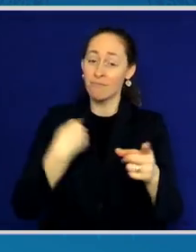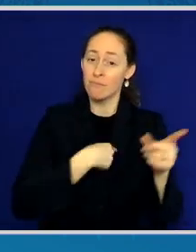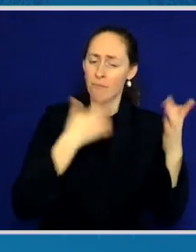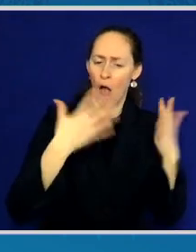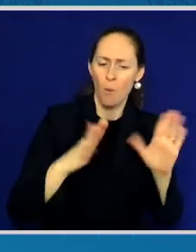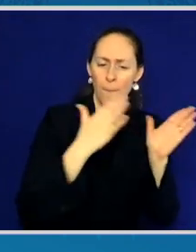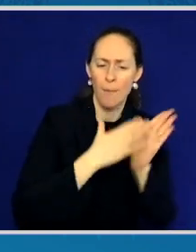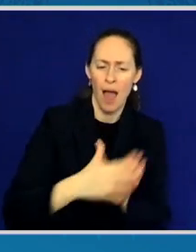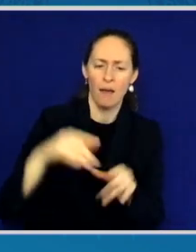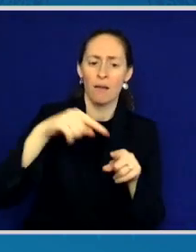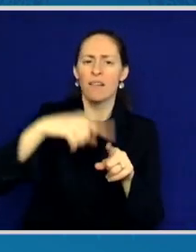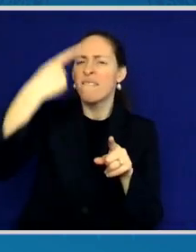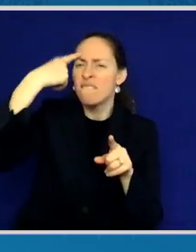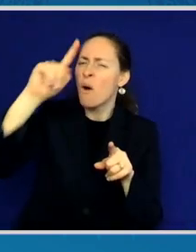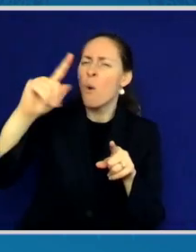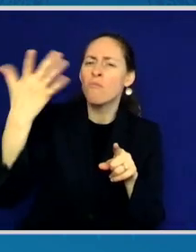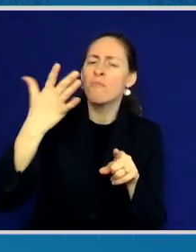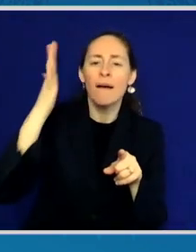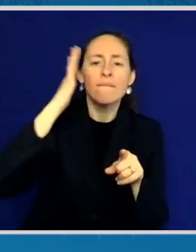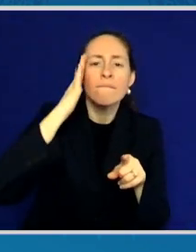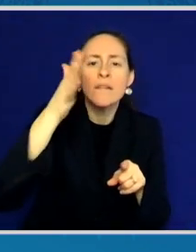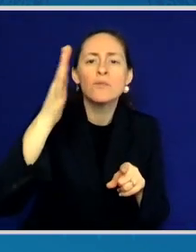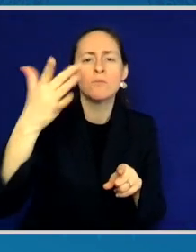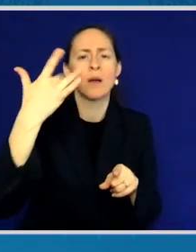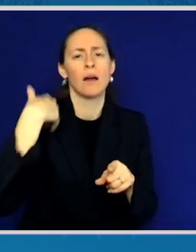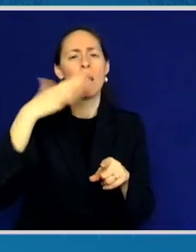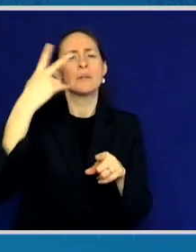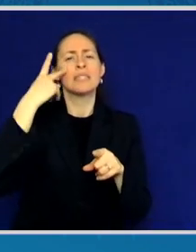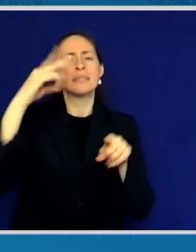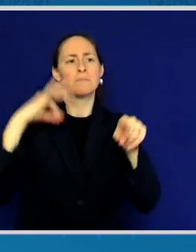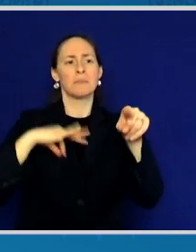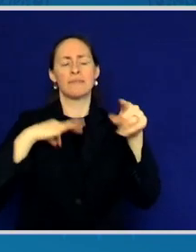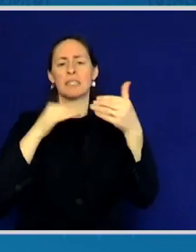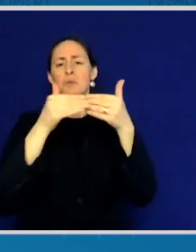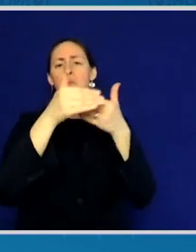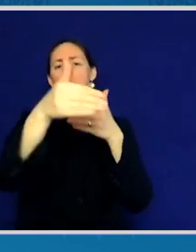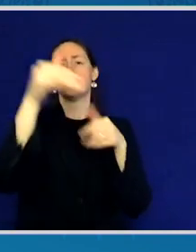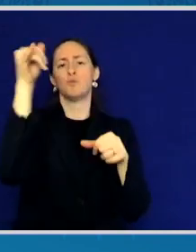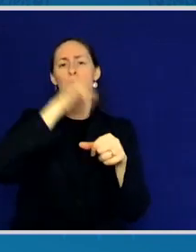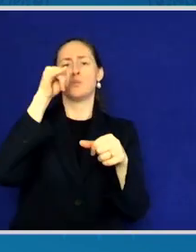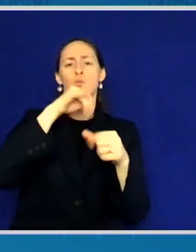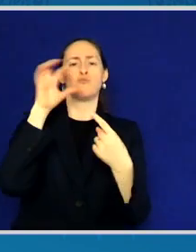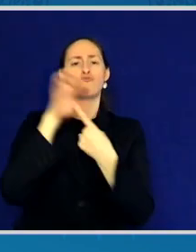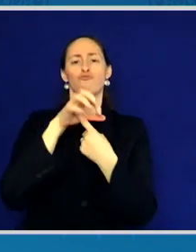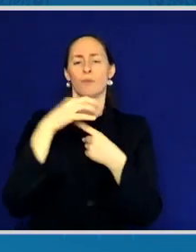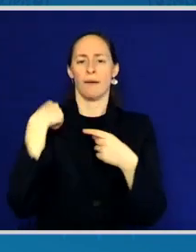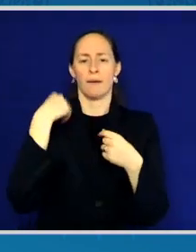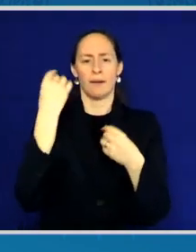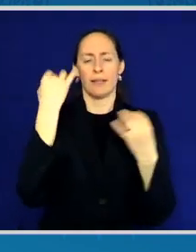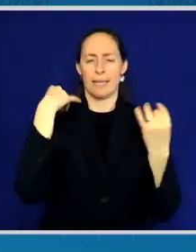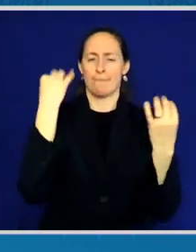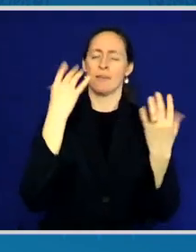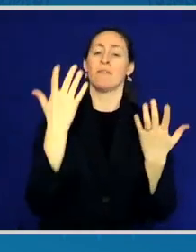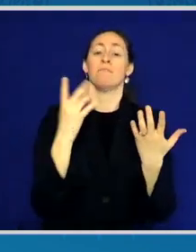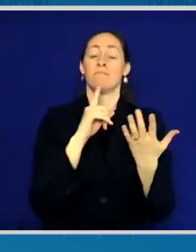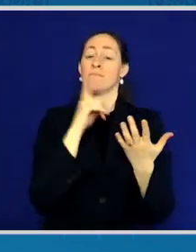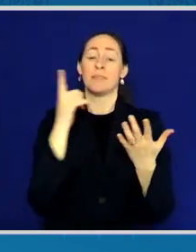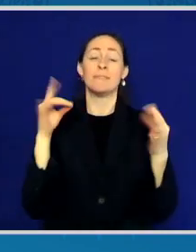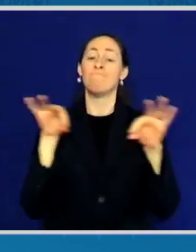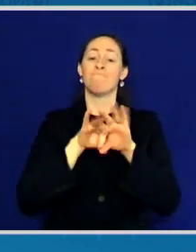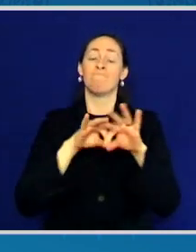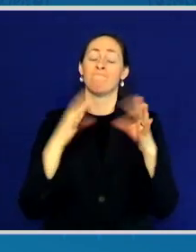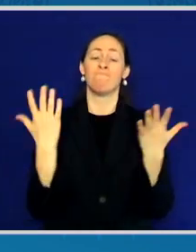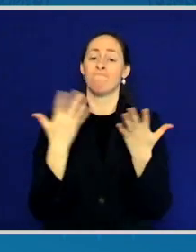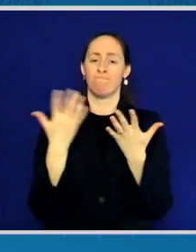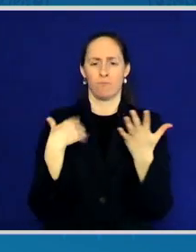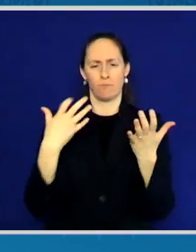just outweighs any other opportunity. The really important thing about it, though, is that it opens up